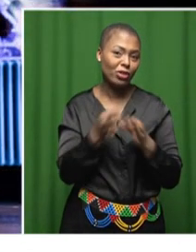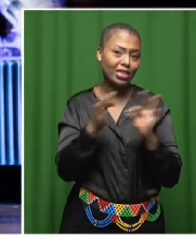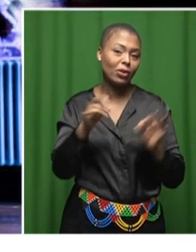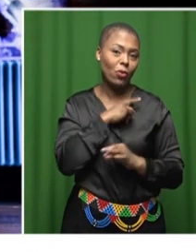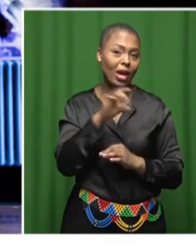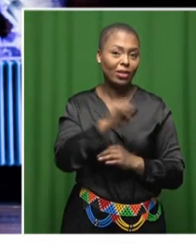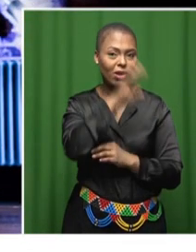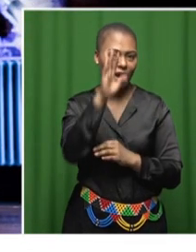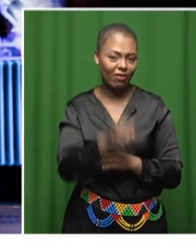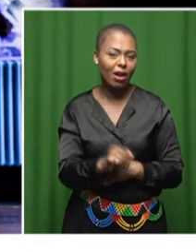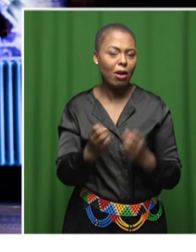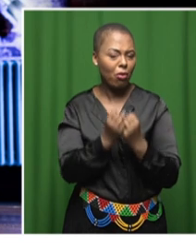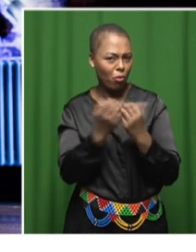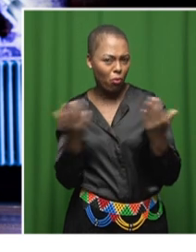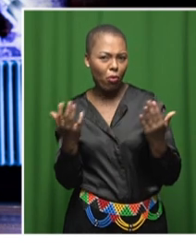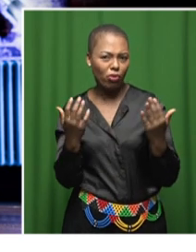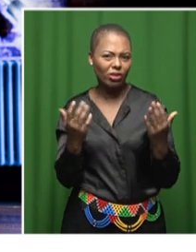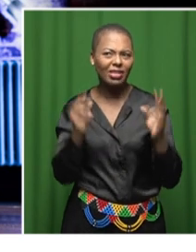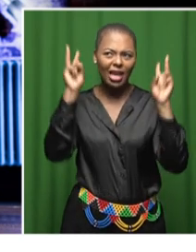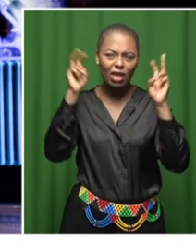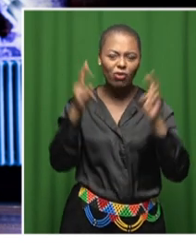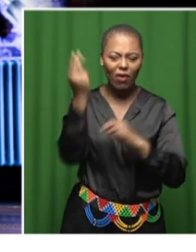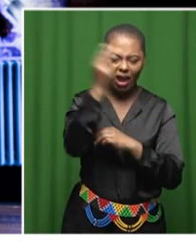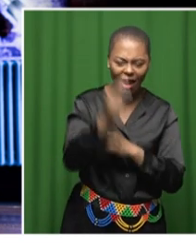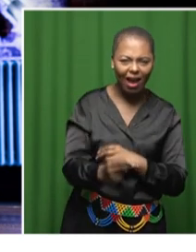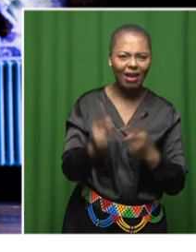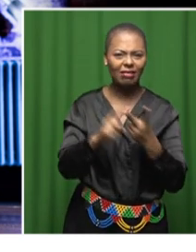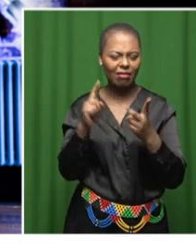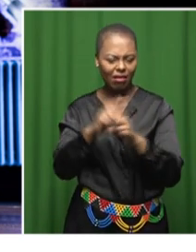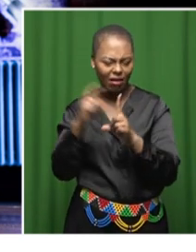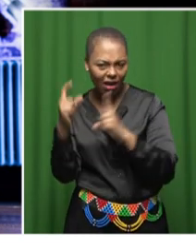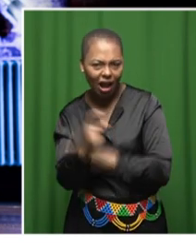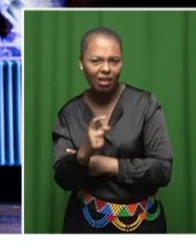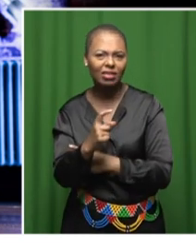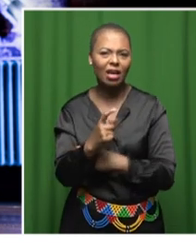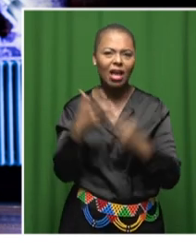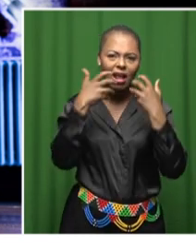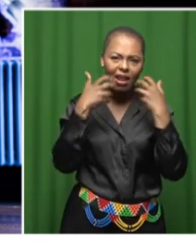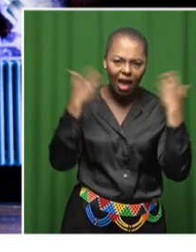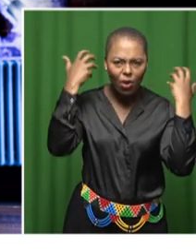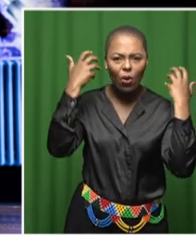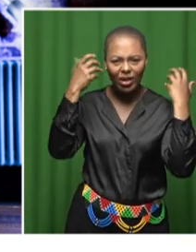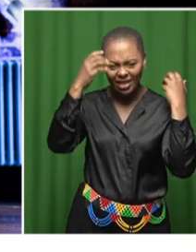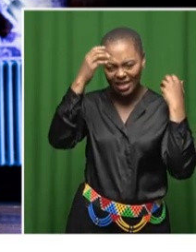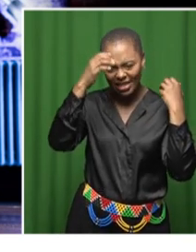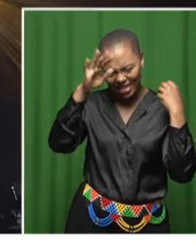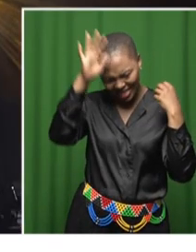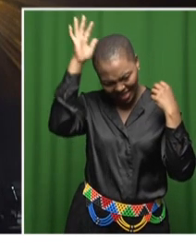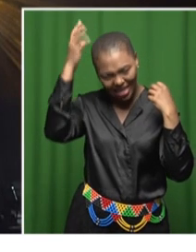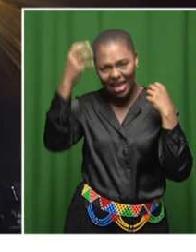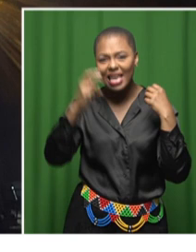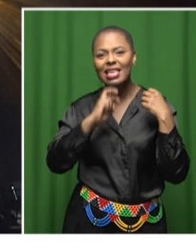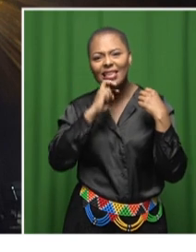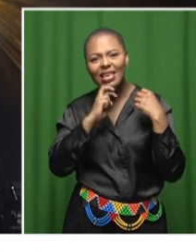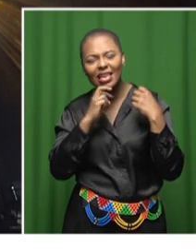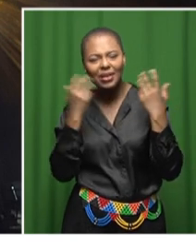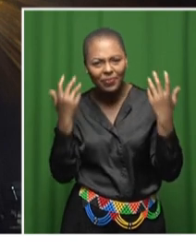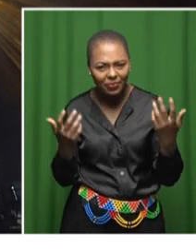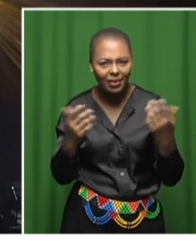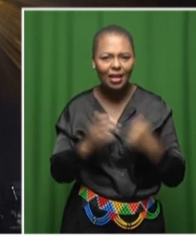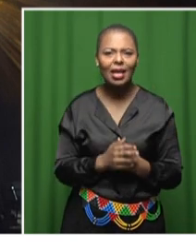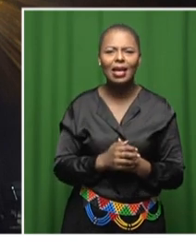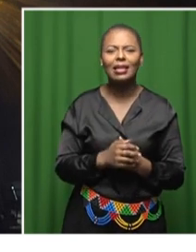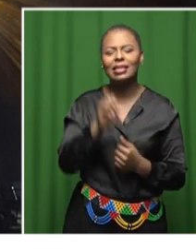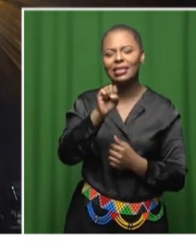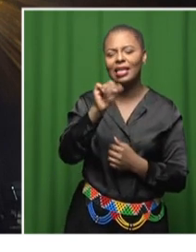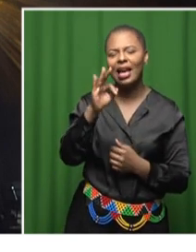punched above our weight when it comes to the arts and culture. I mean, The Lion King itself, the musical, Sarafina, you know, you go back in